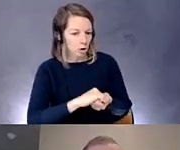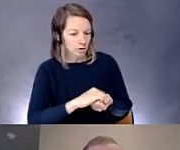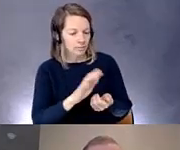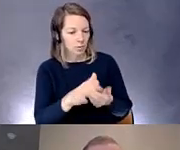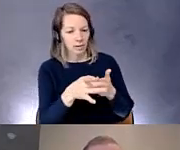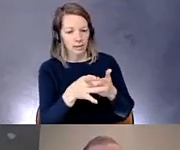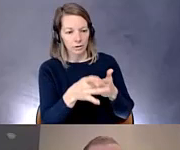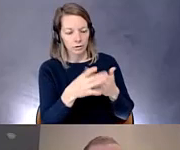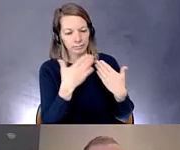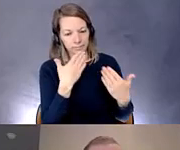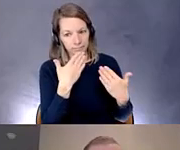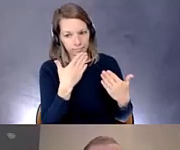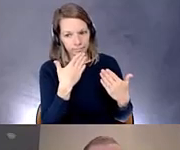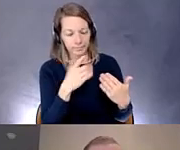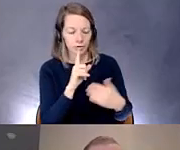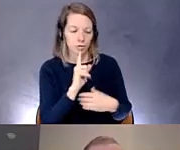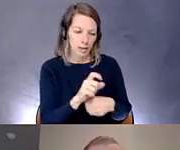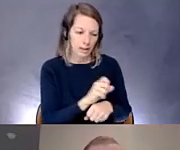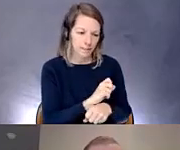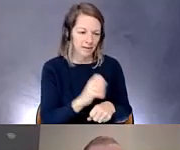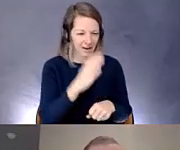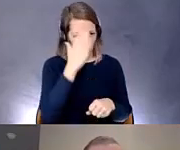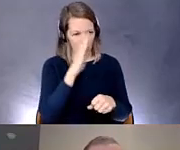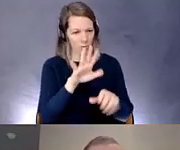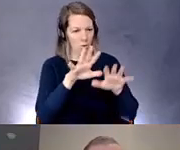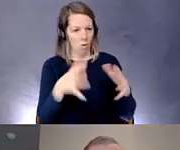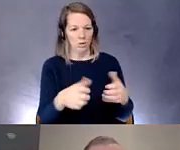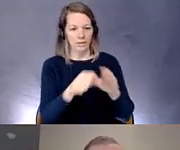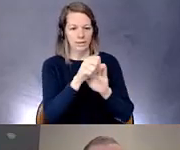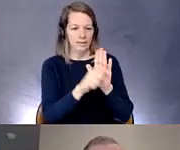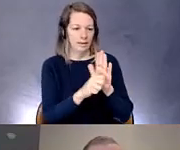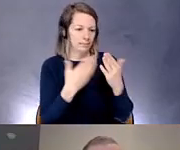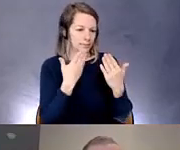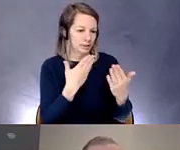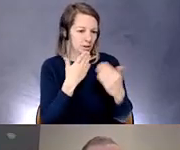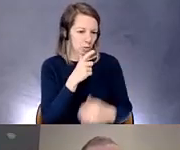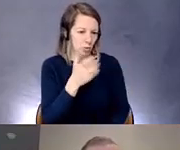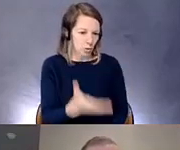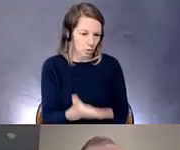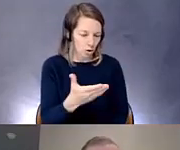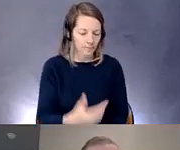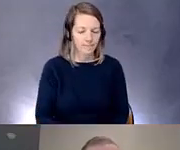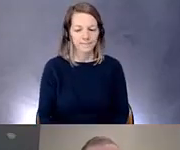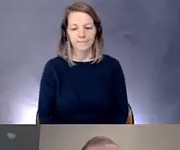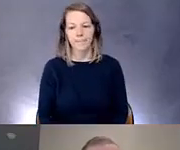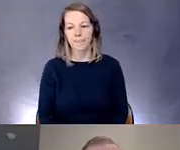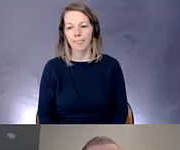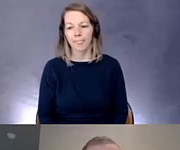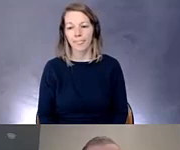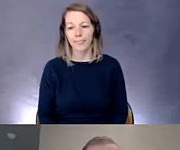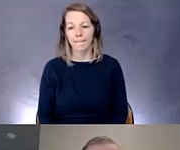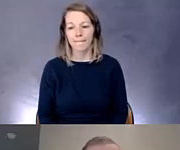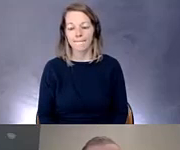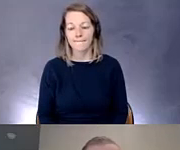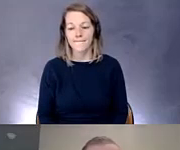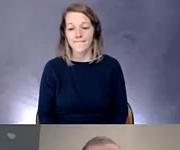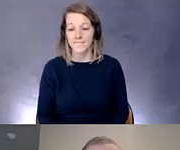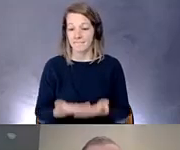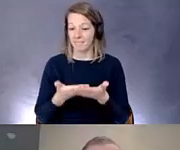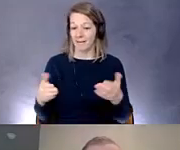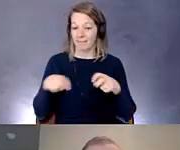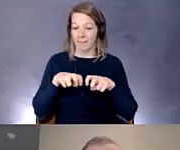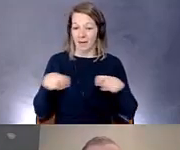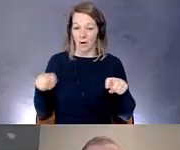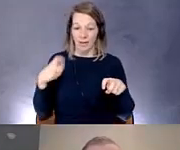leadership. Truly, I know the whole state appreciates who you are and what you do every day. To the entirety of the panel that we just